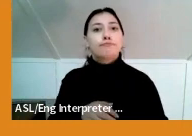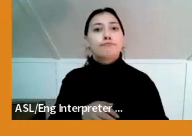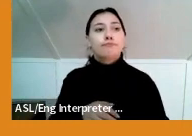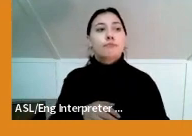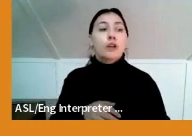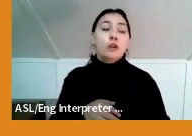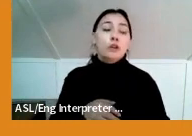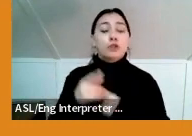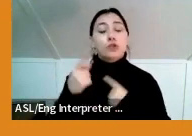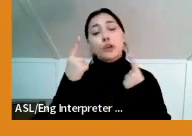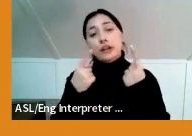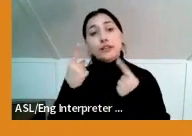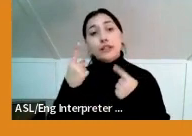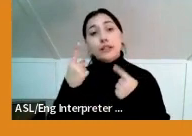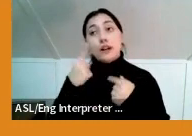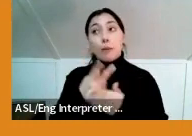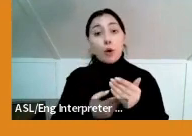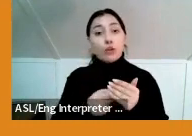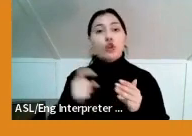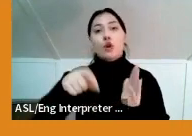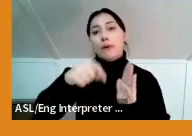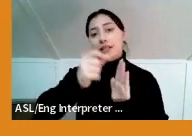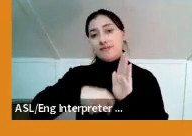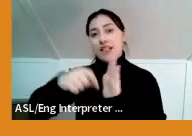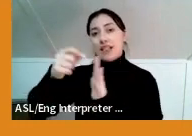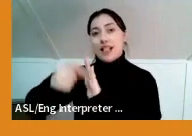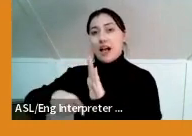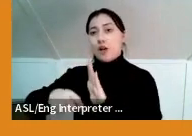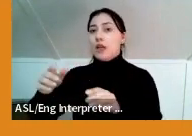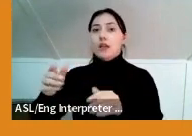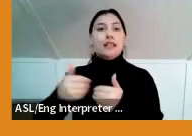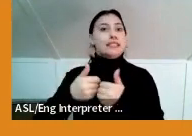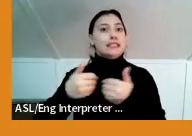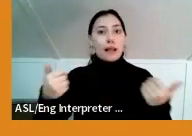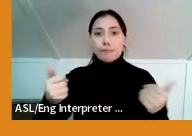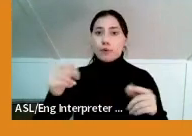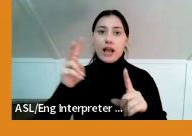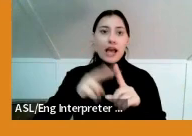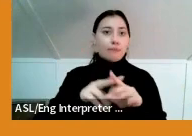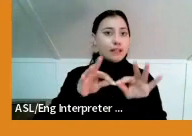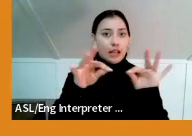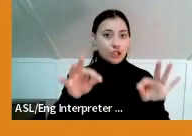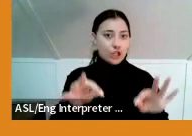be considered for both, you have to fill out both entirely separate applications.